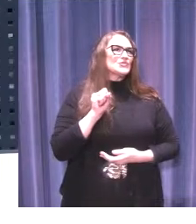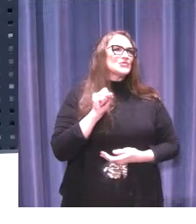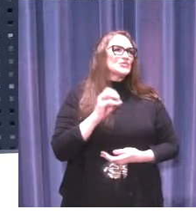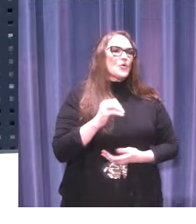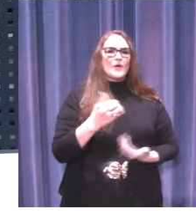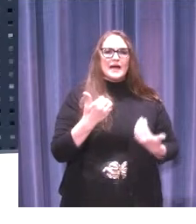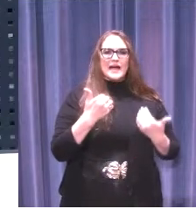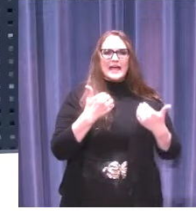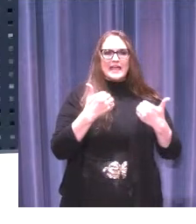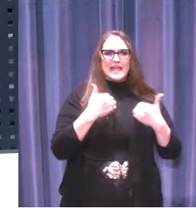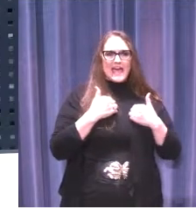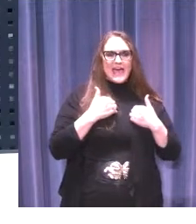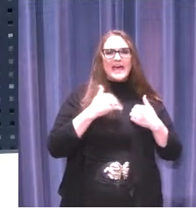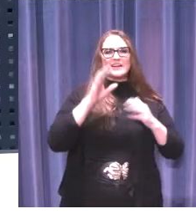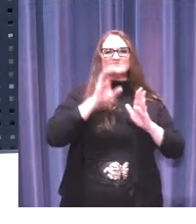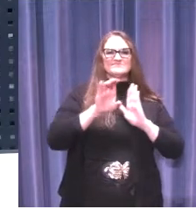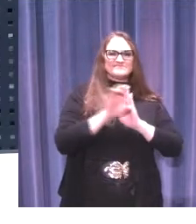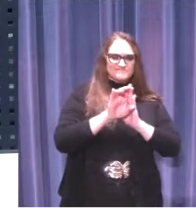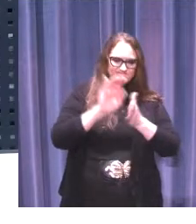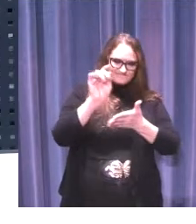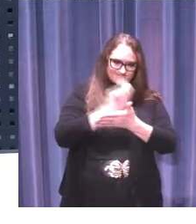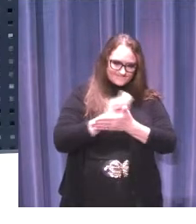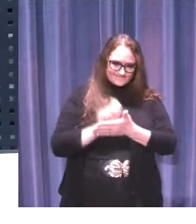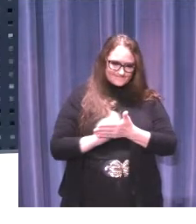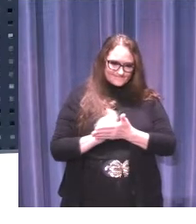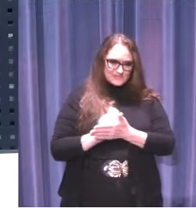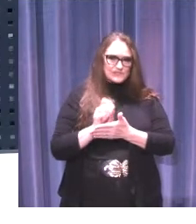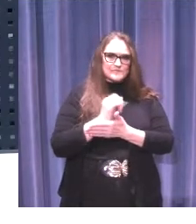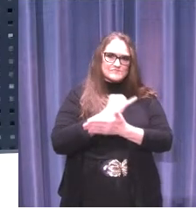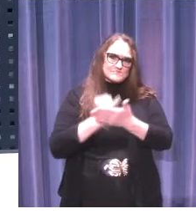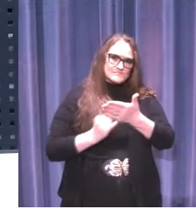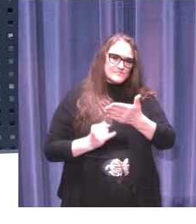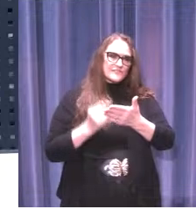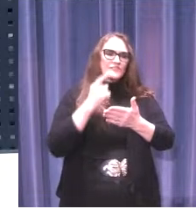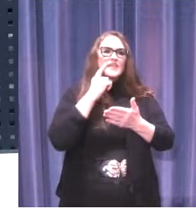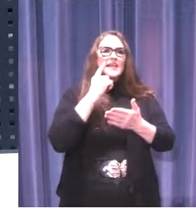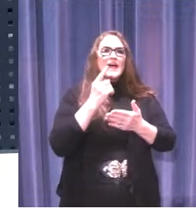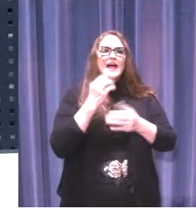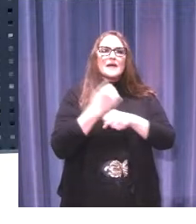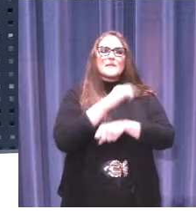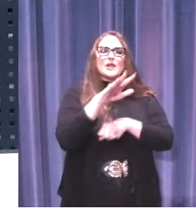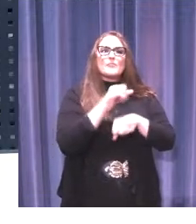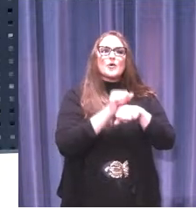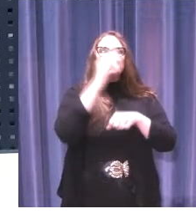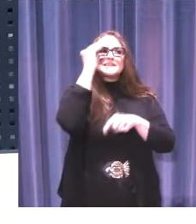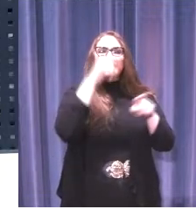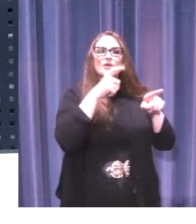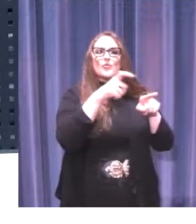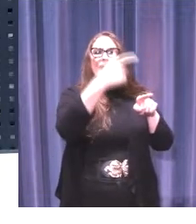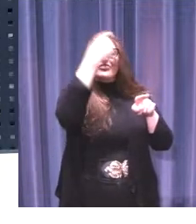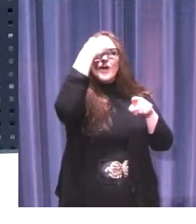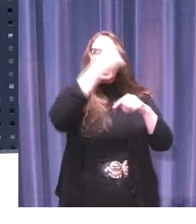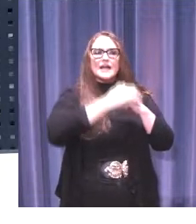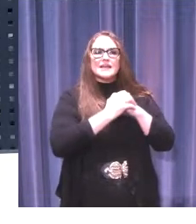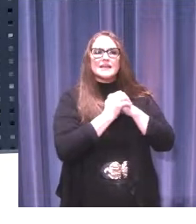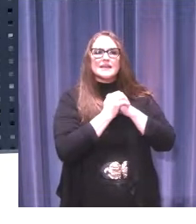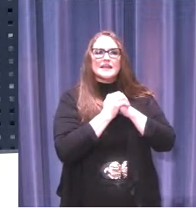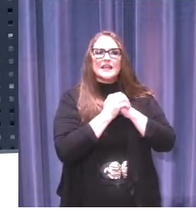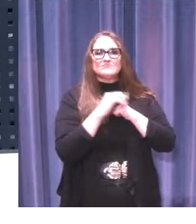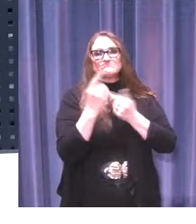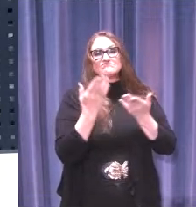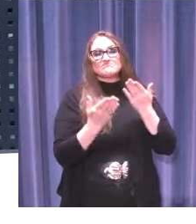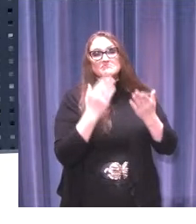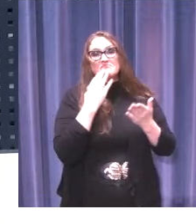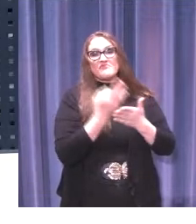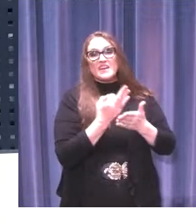had a rendering made. I made an appointment with a guy that I thought just might